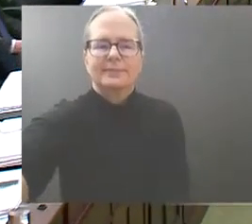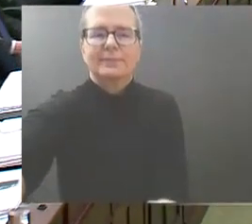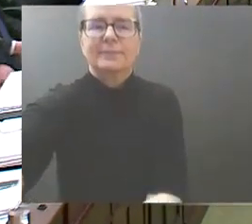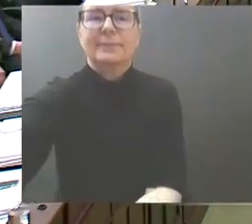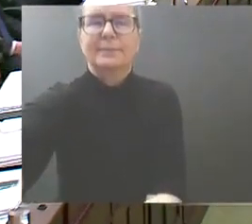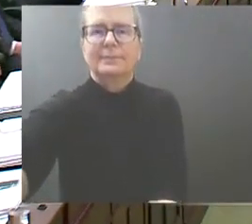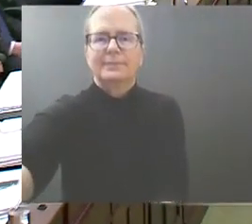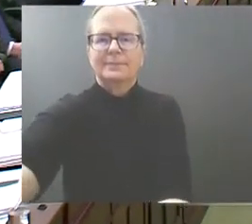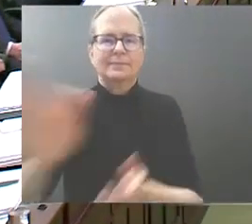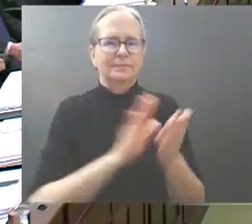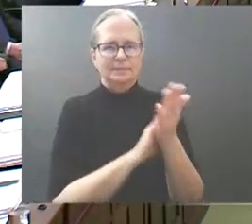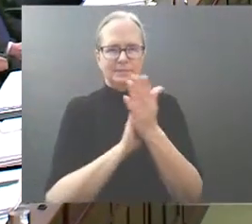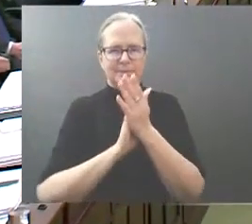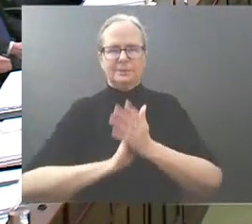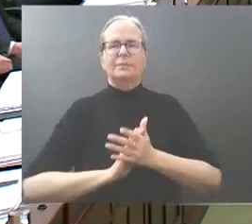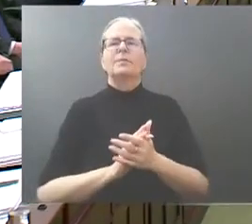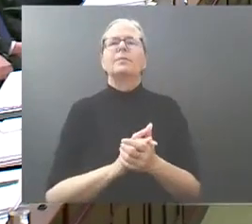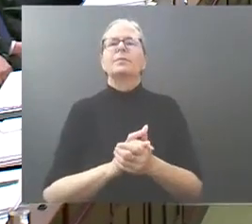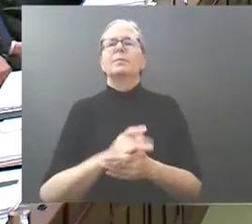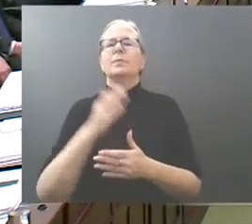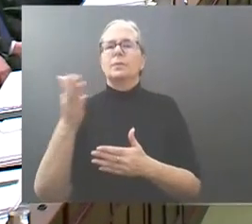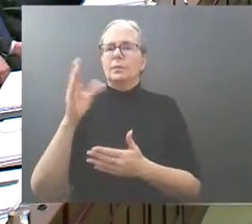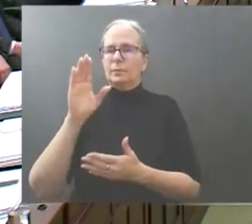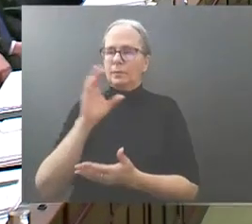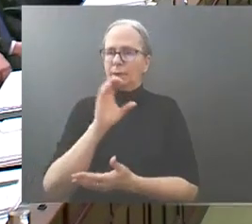statement to make.